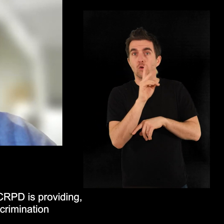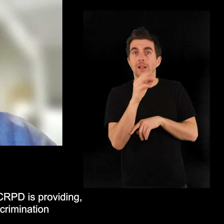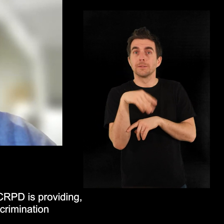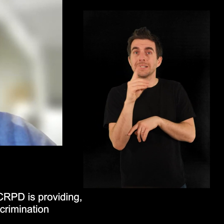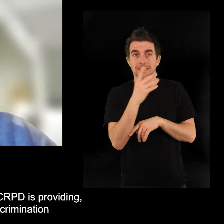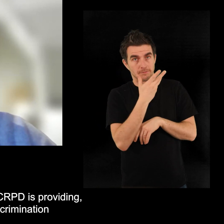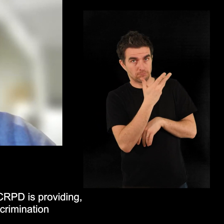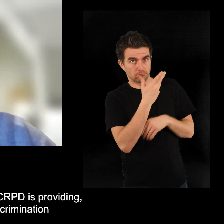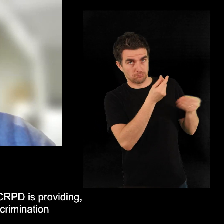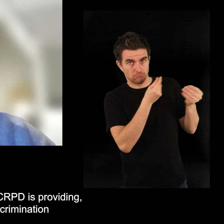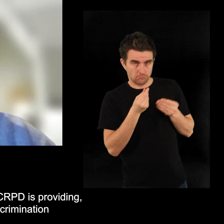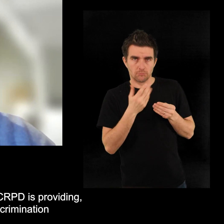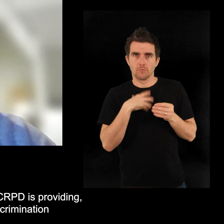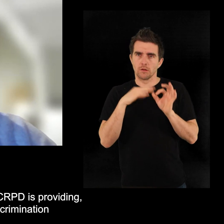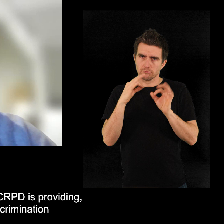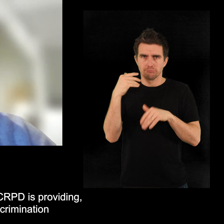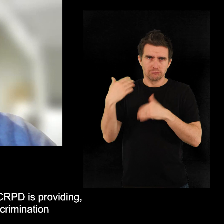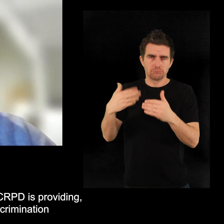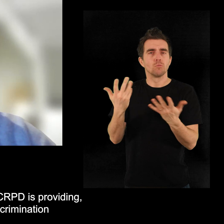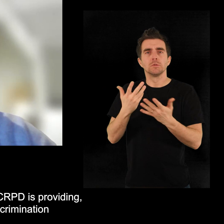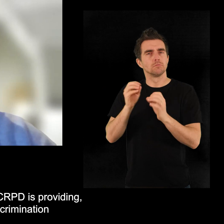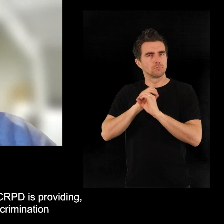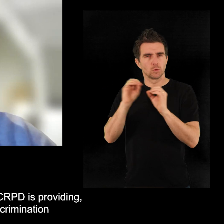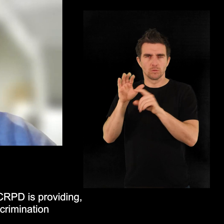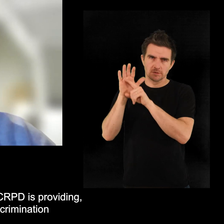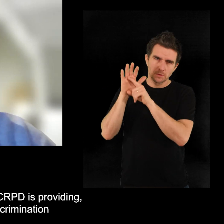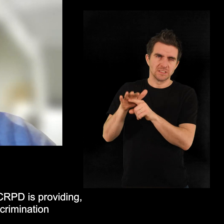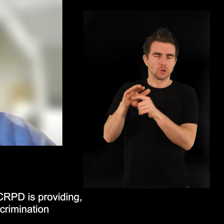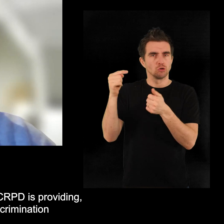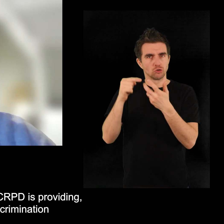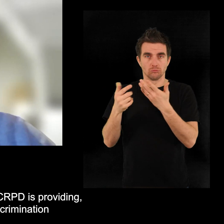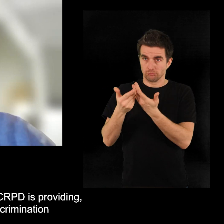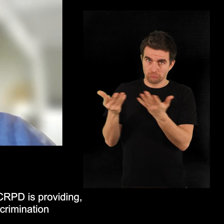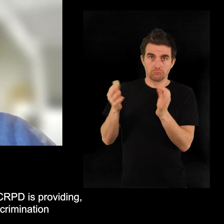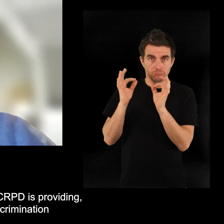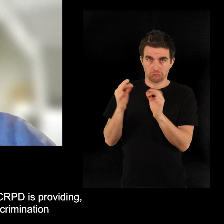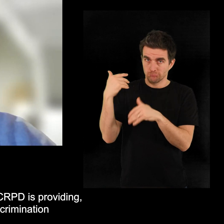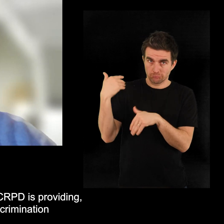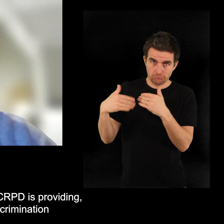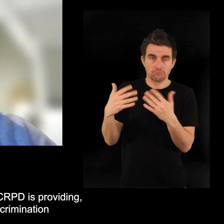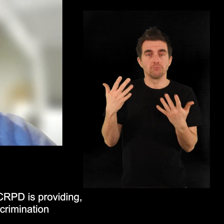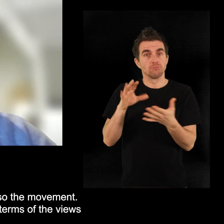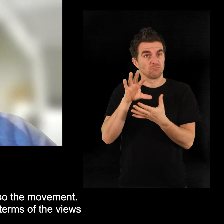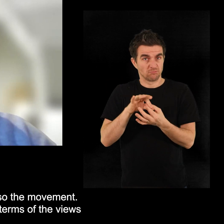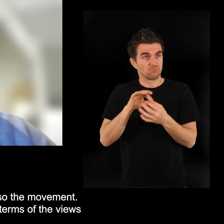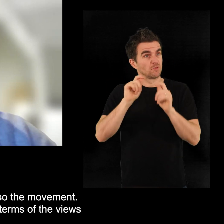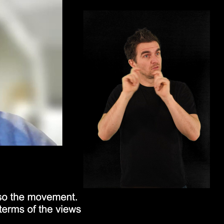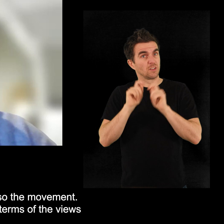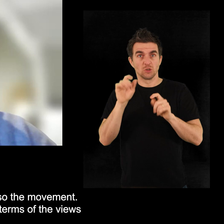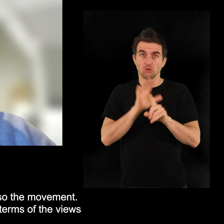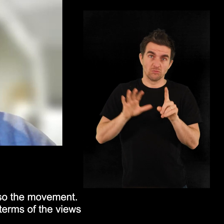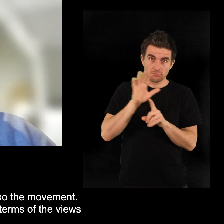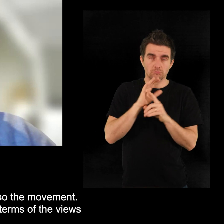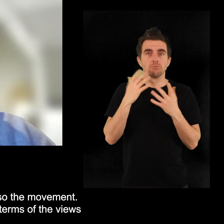the UNCRPD is providing, ensuring that there is non-discrimination within